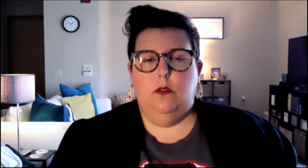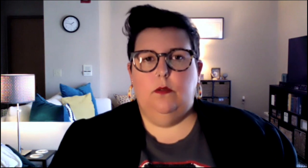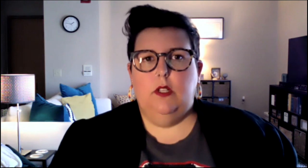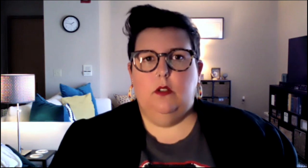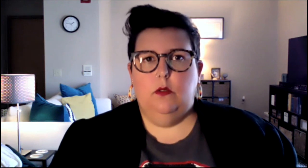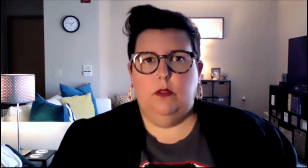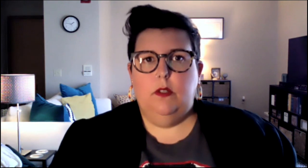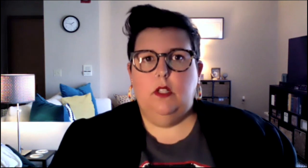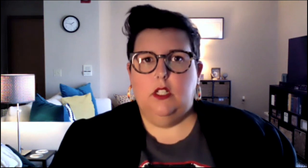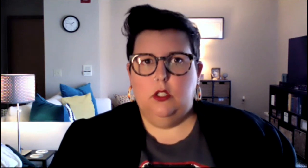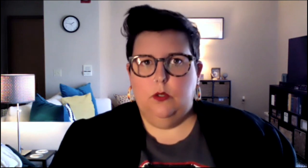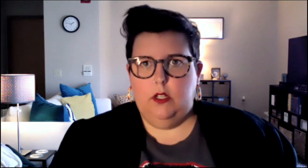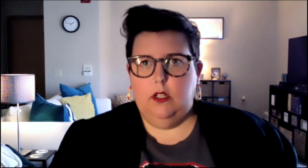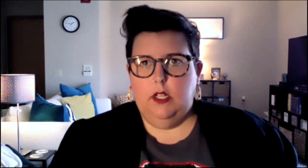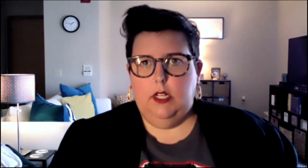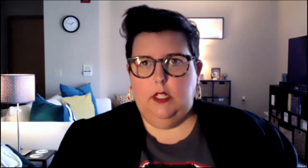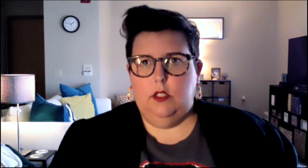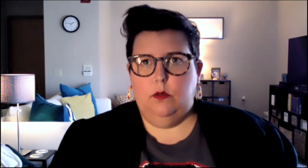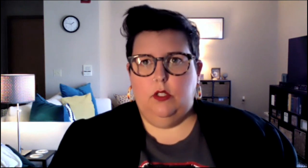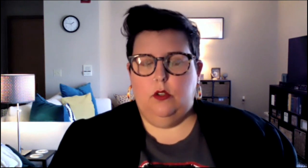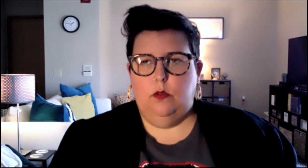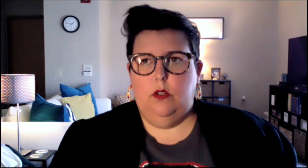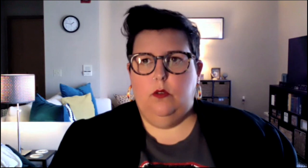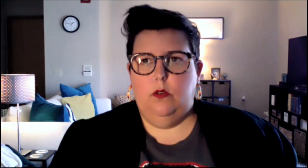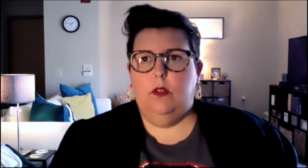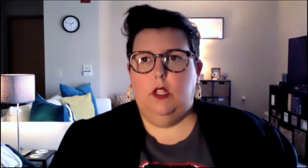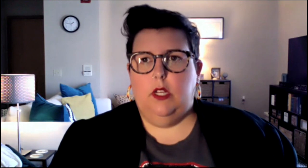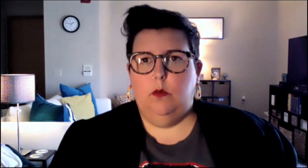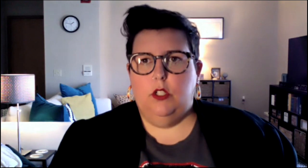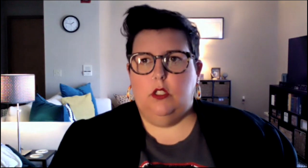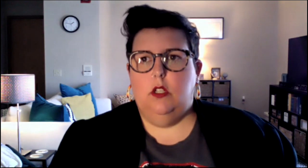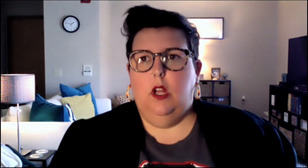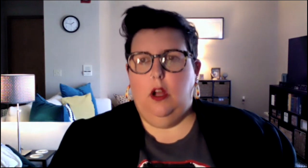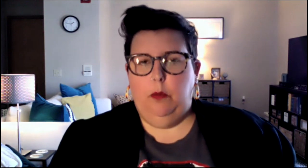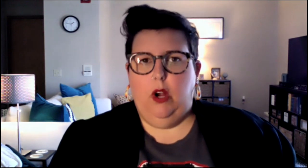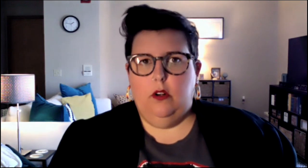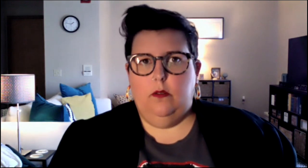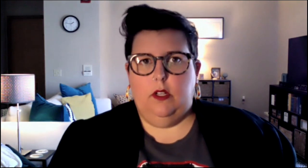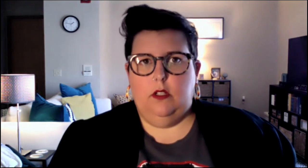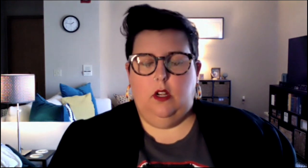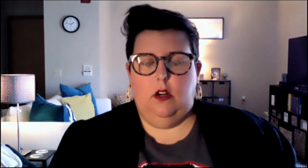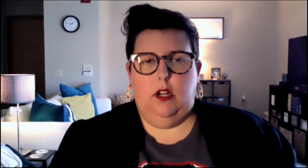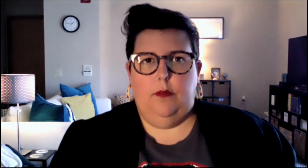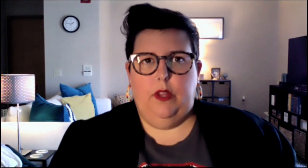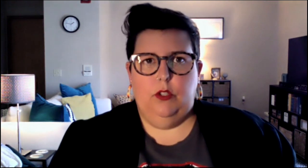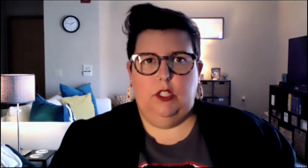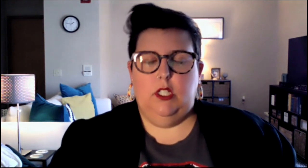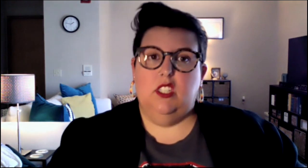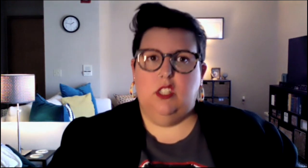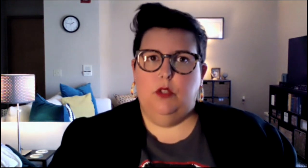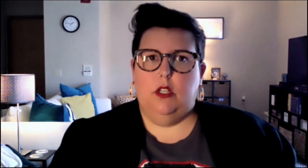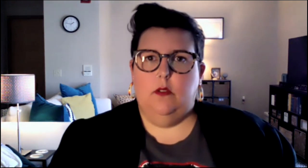you know, feel, we feel included in this research. We don't feel like we're just a part of it, or that we're just